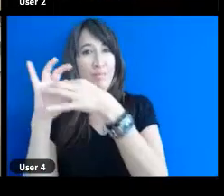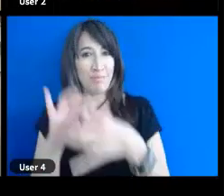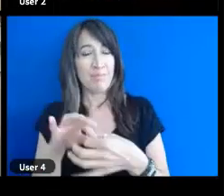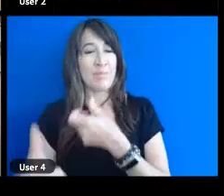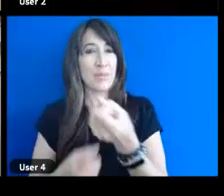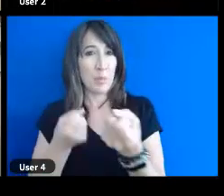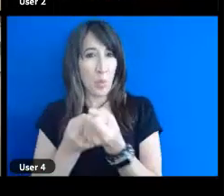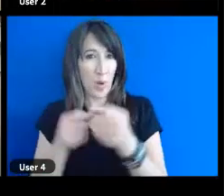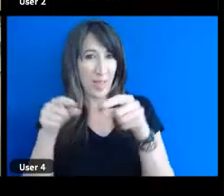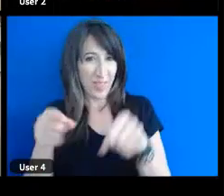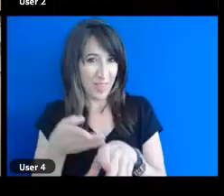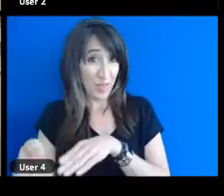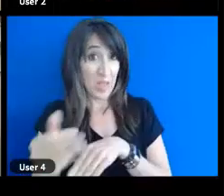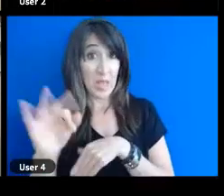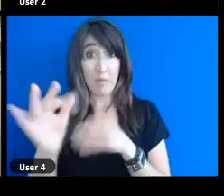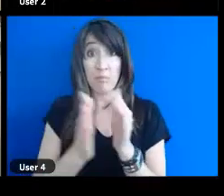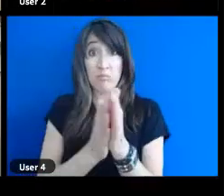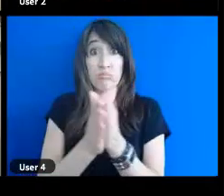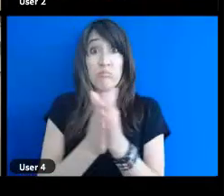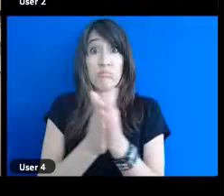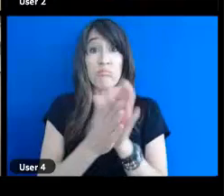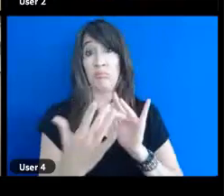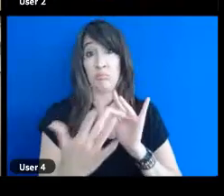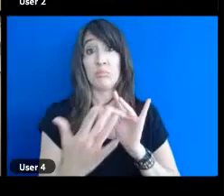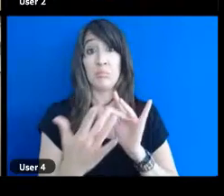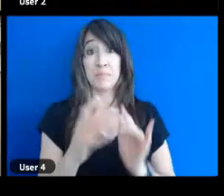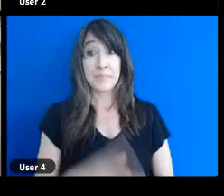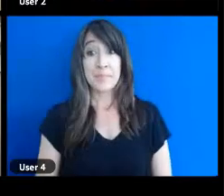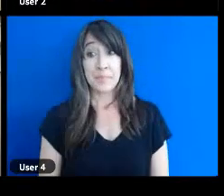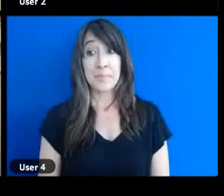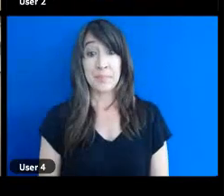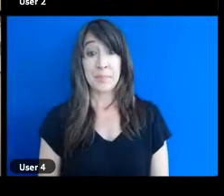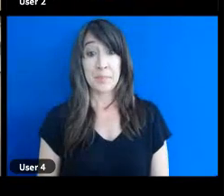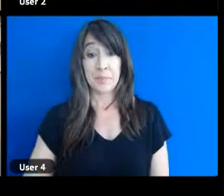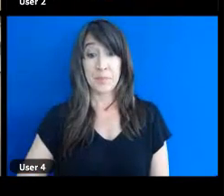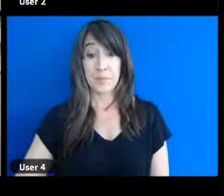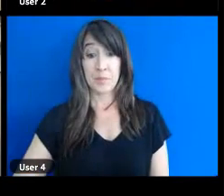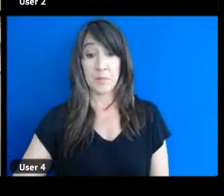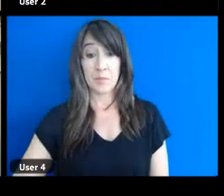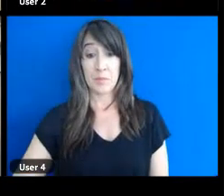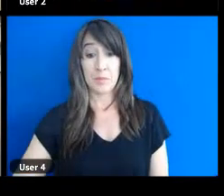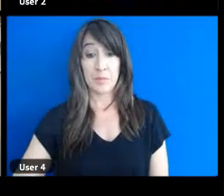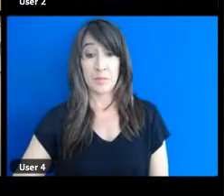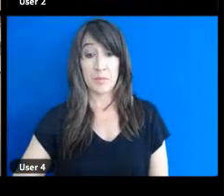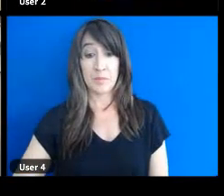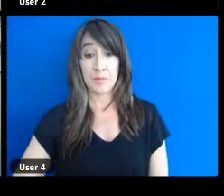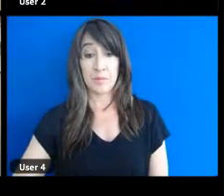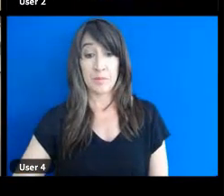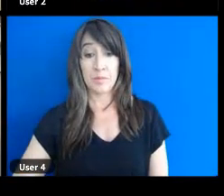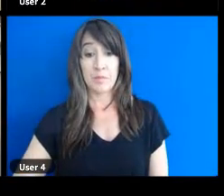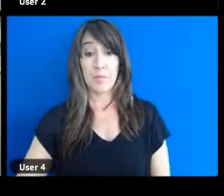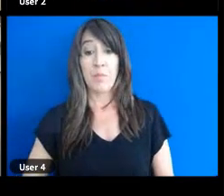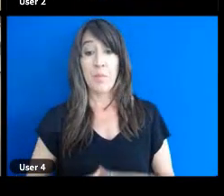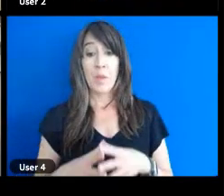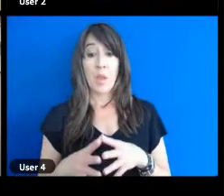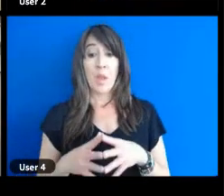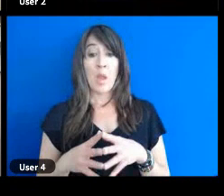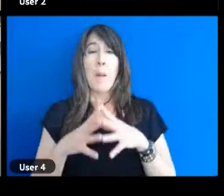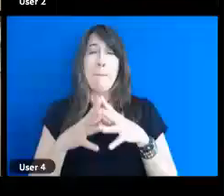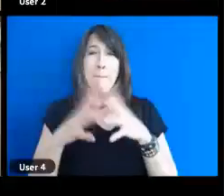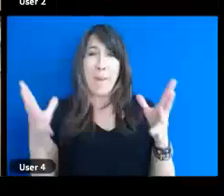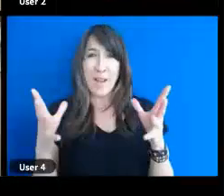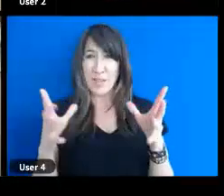as well as the employers that Kristin works to support in this field as well. So if you're interested, feel free and reach out following.